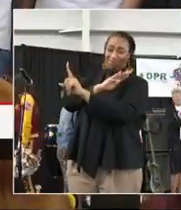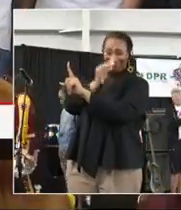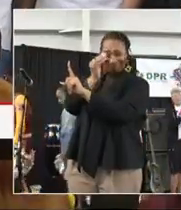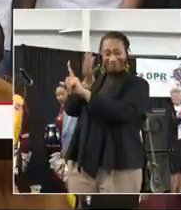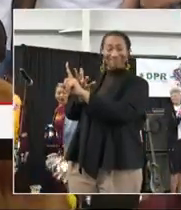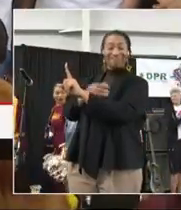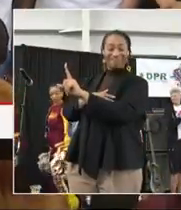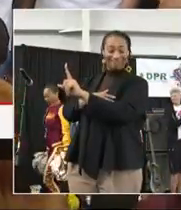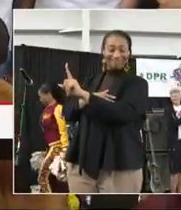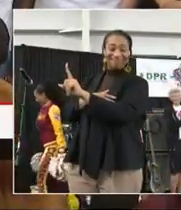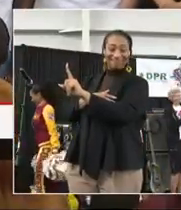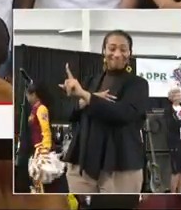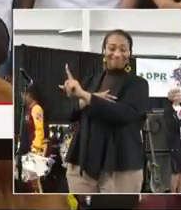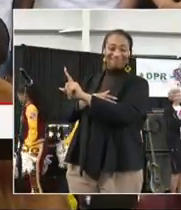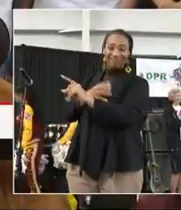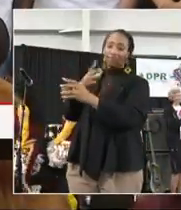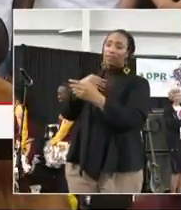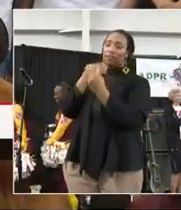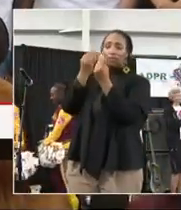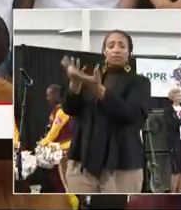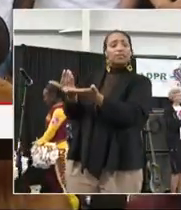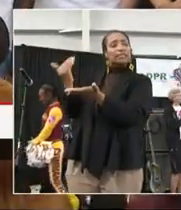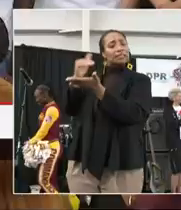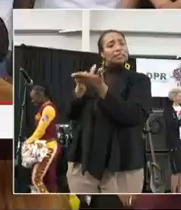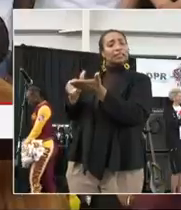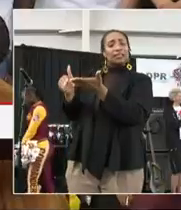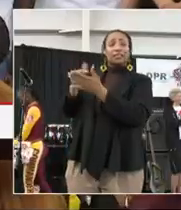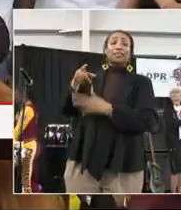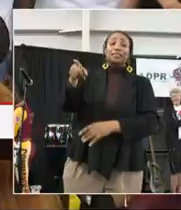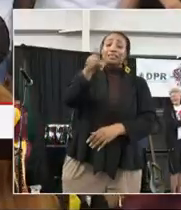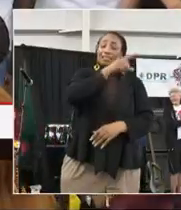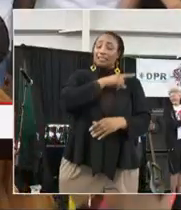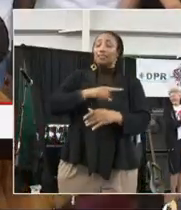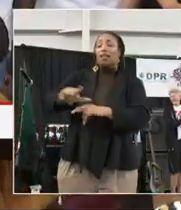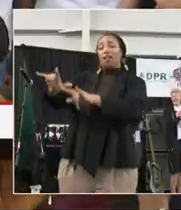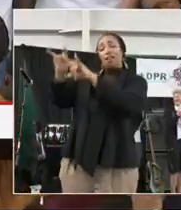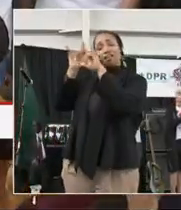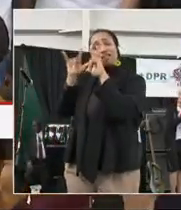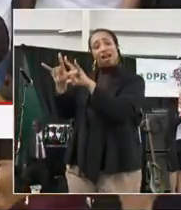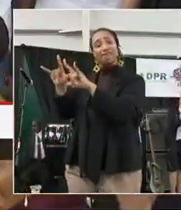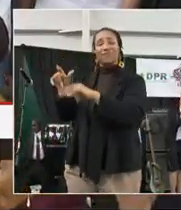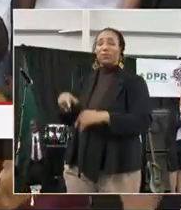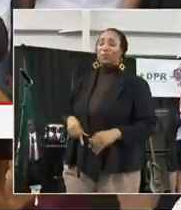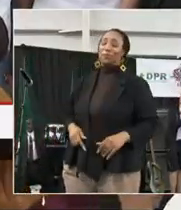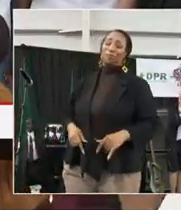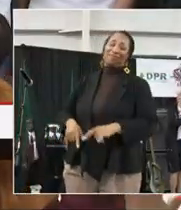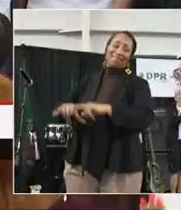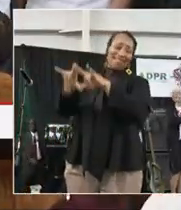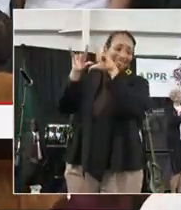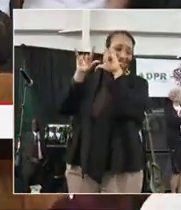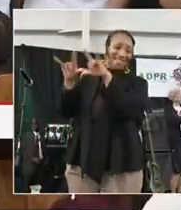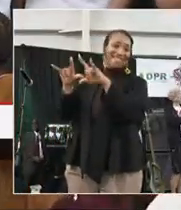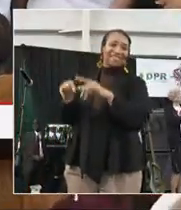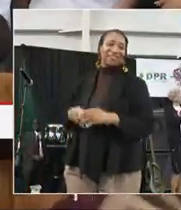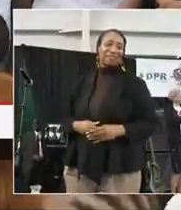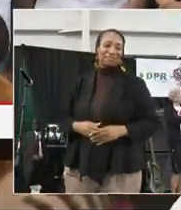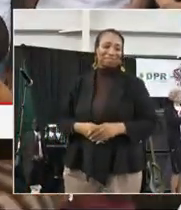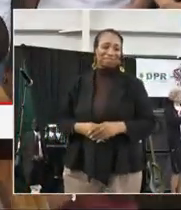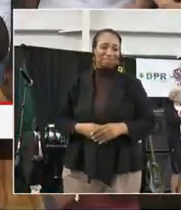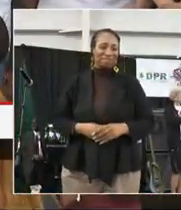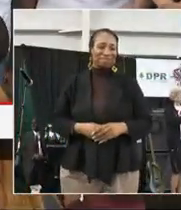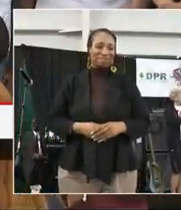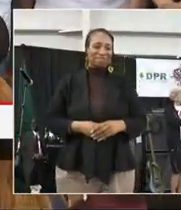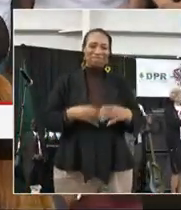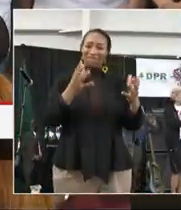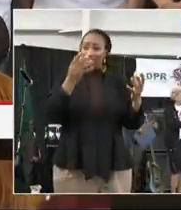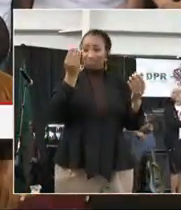Mayor Bowser, I got to say it one more time. The seniors love Mayor Bowser. They told me so. They said